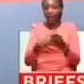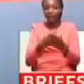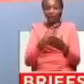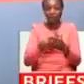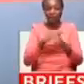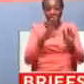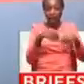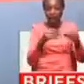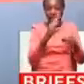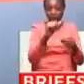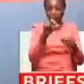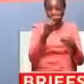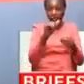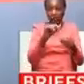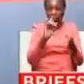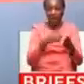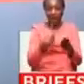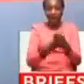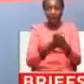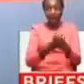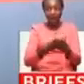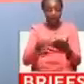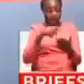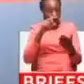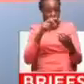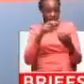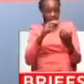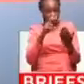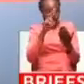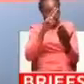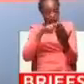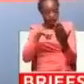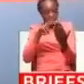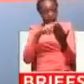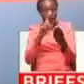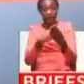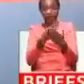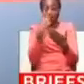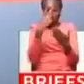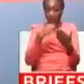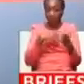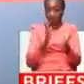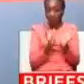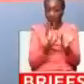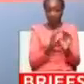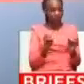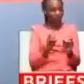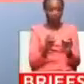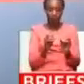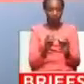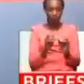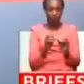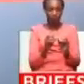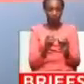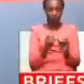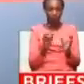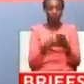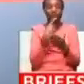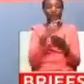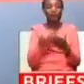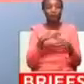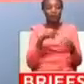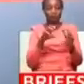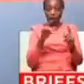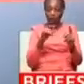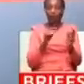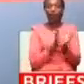pass the can to him, they examine it to see if I've opened it or not. I hadn't opened it. He passed it back to me and he tells me, okay, open the